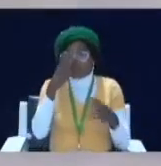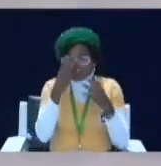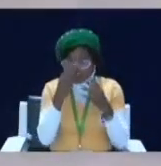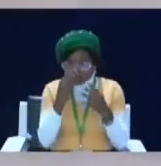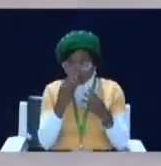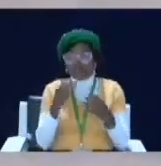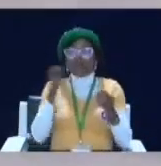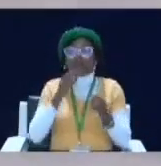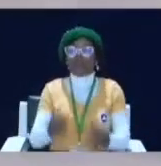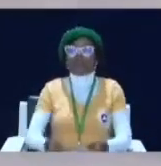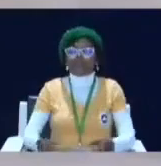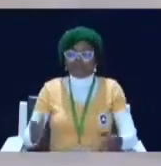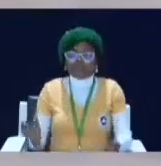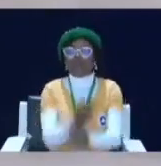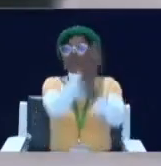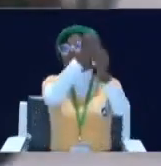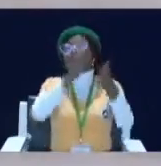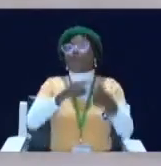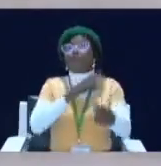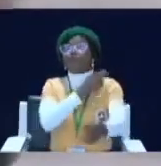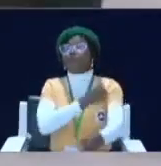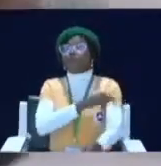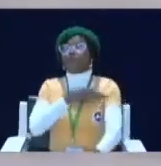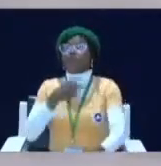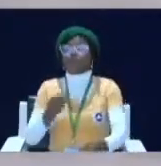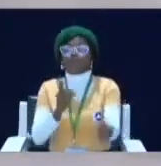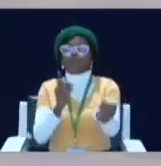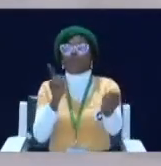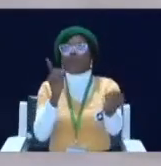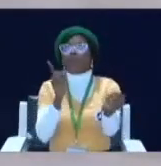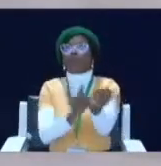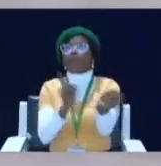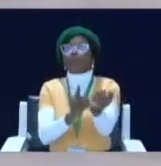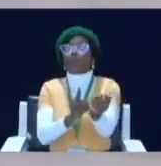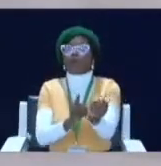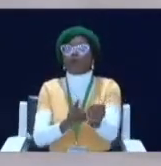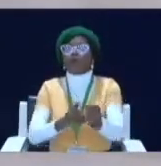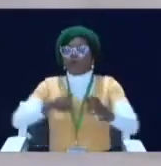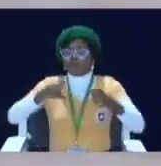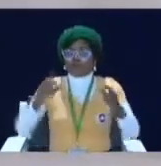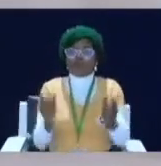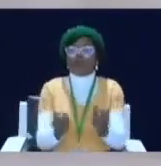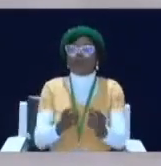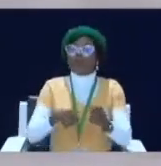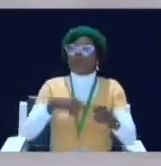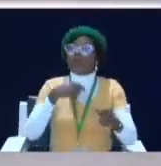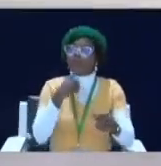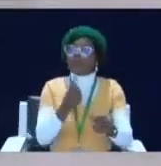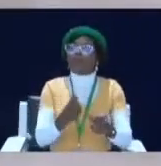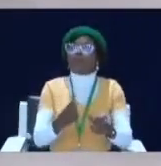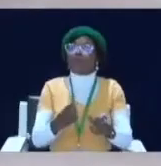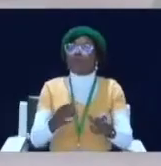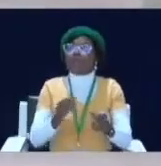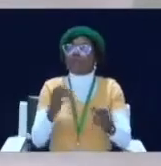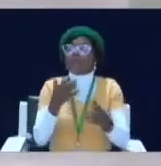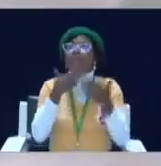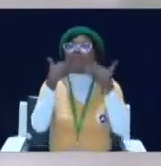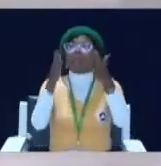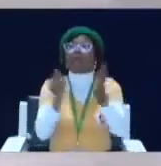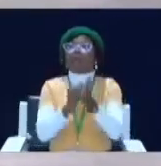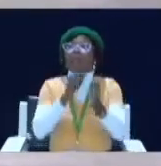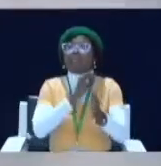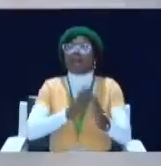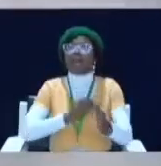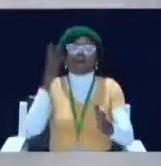to the hospital. The doctor quickly hospitalized me. Thank God I was saved. I came